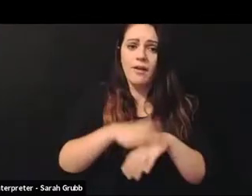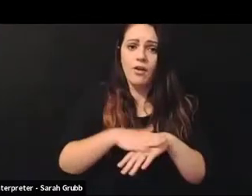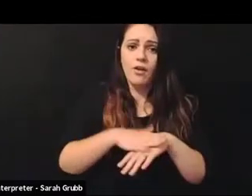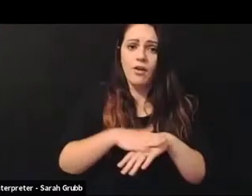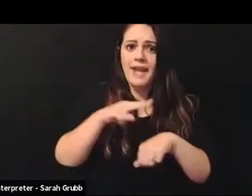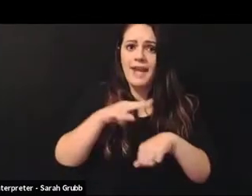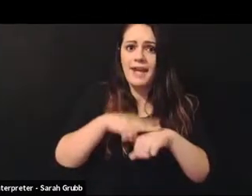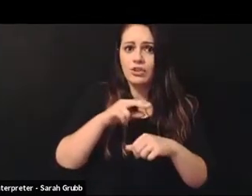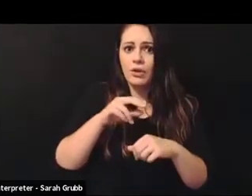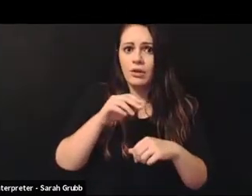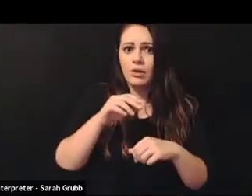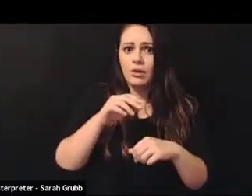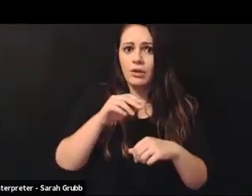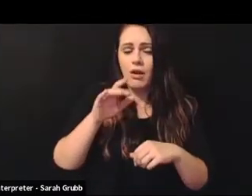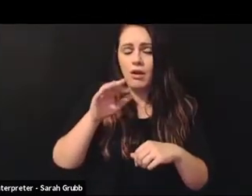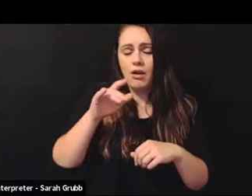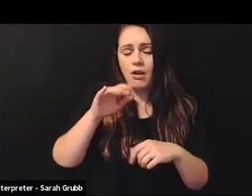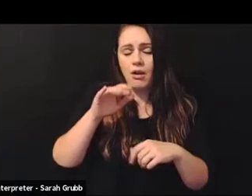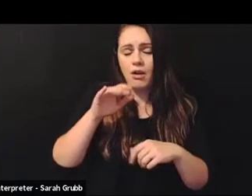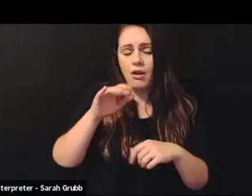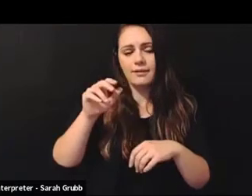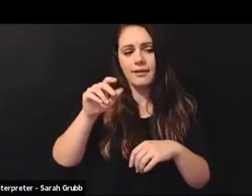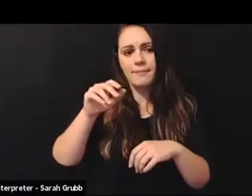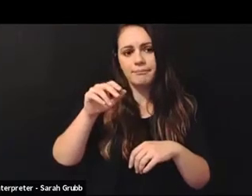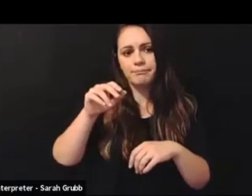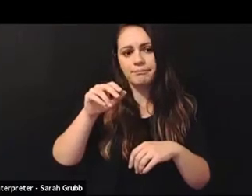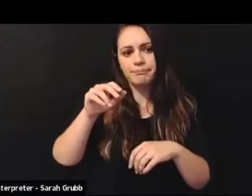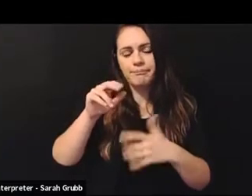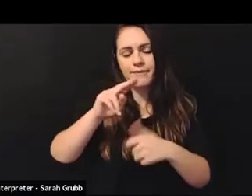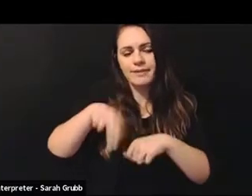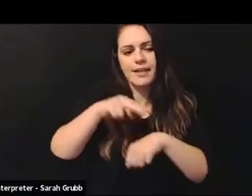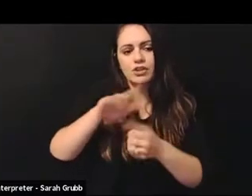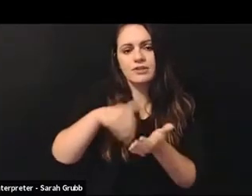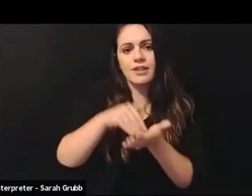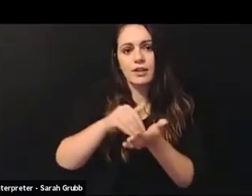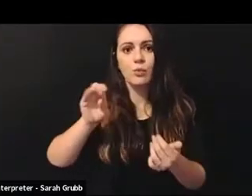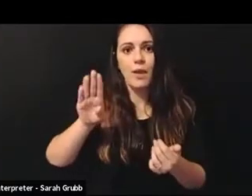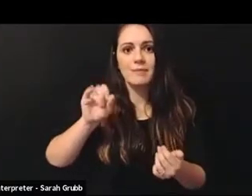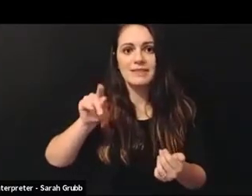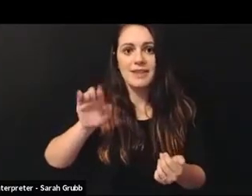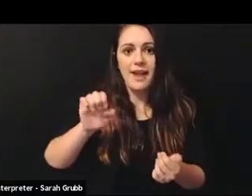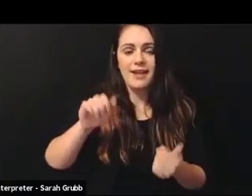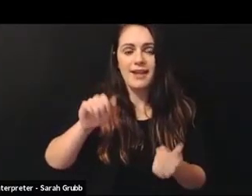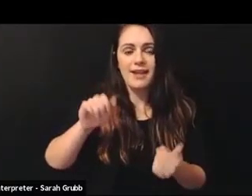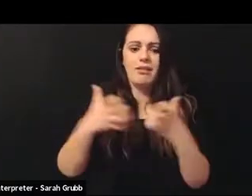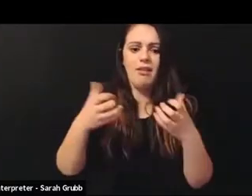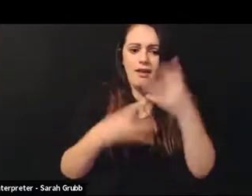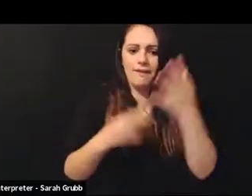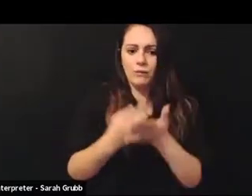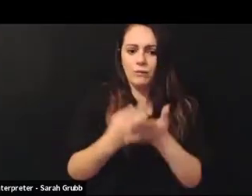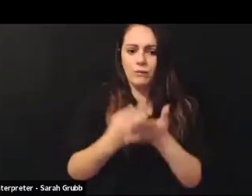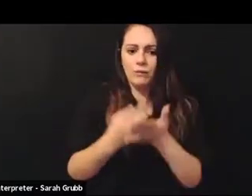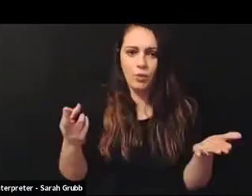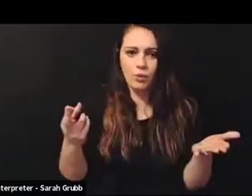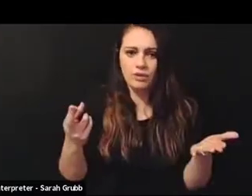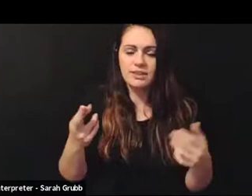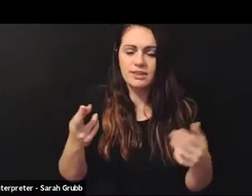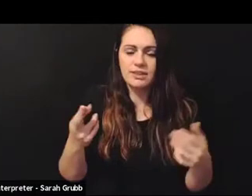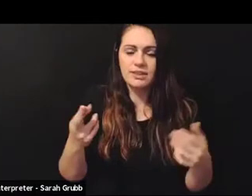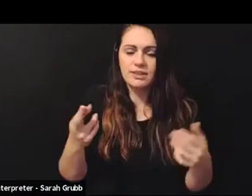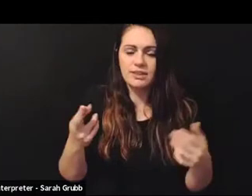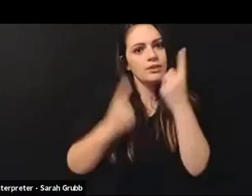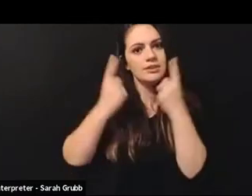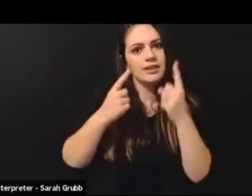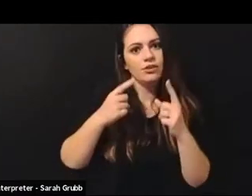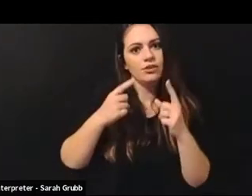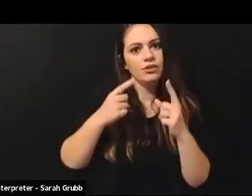of assessment resources. It's got to also take into consideration how the child's using their different senses. Because